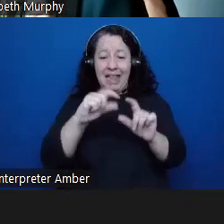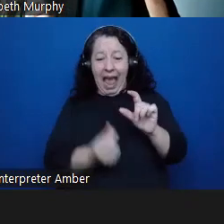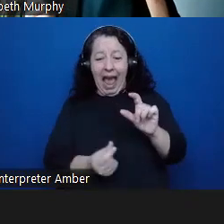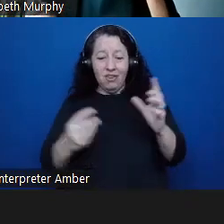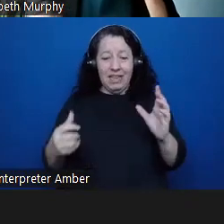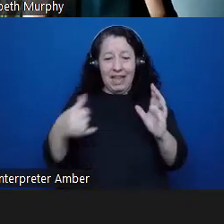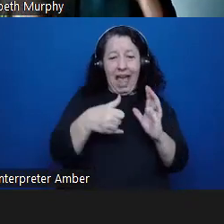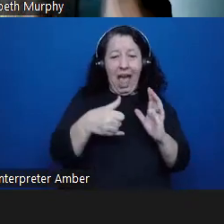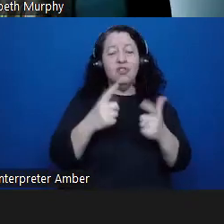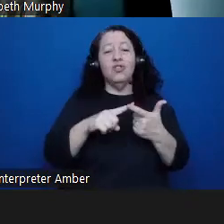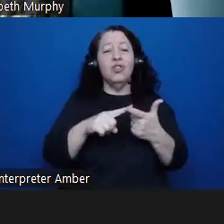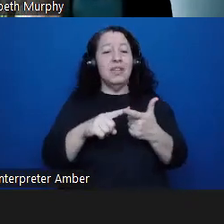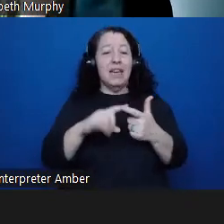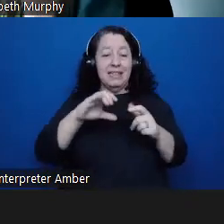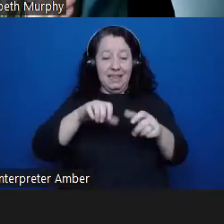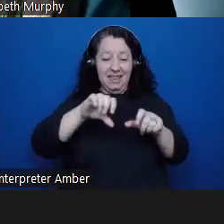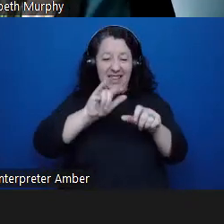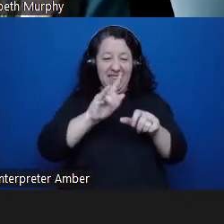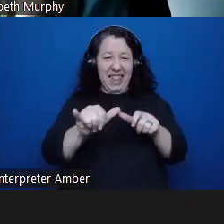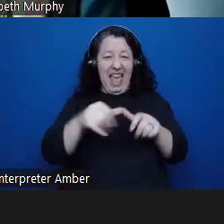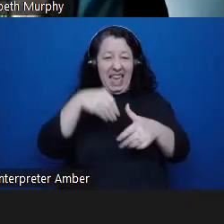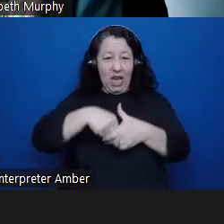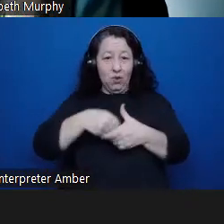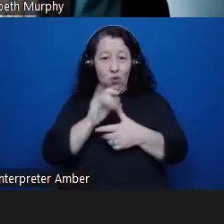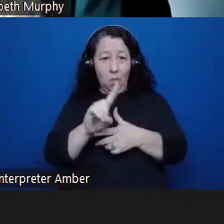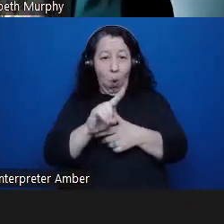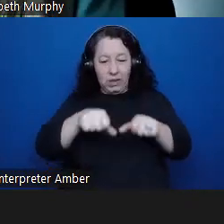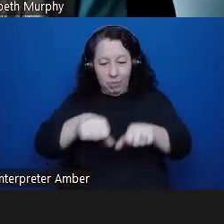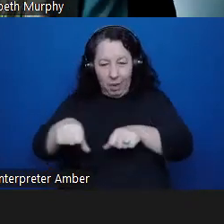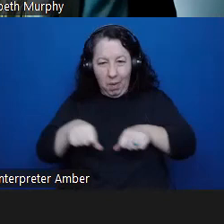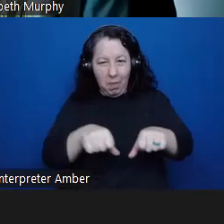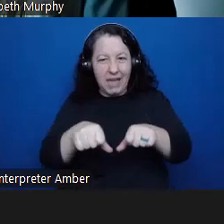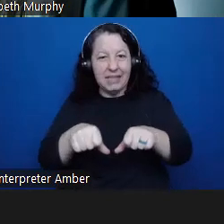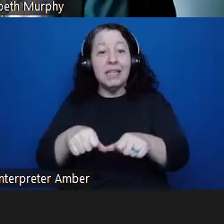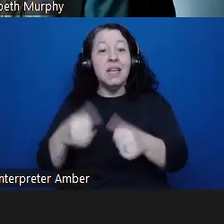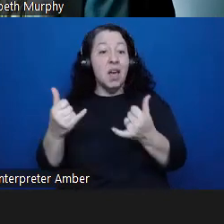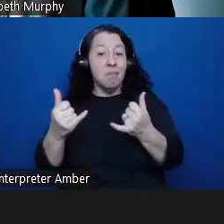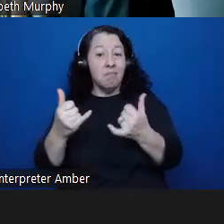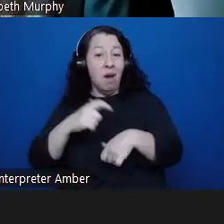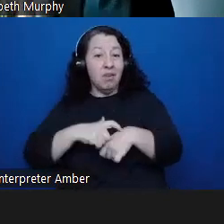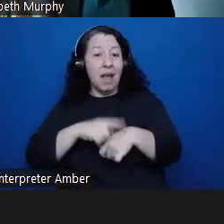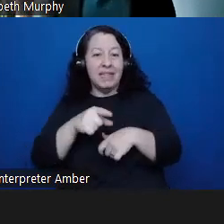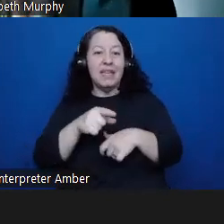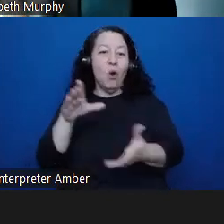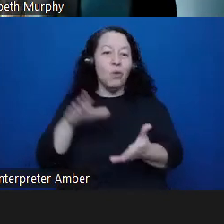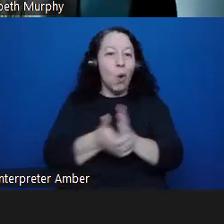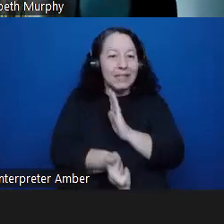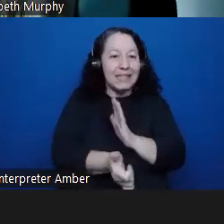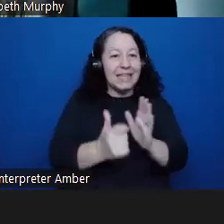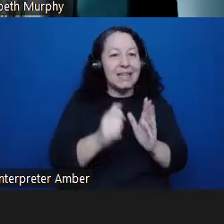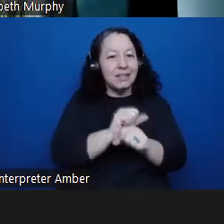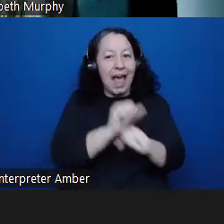into molds. In more modern times, these are the sorts of low-skilled tasks that young apprentices are often started on